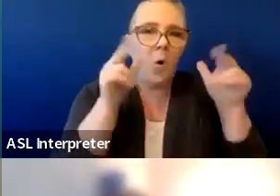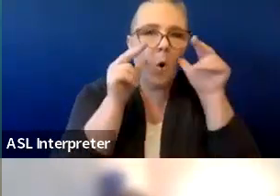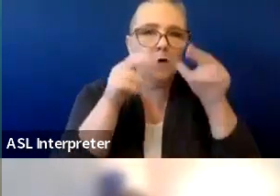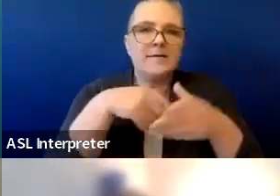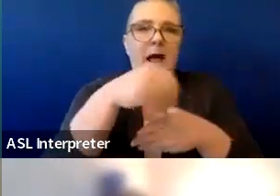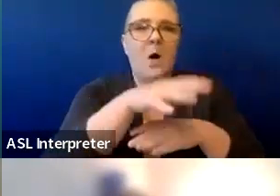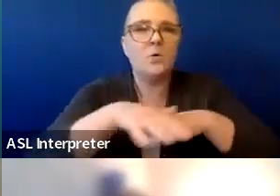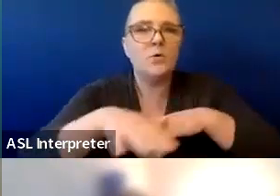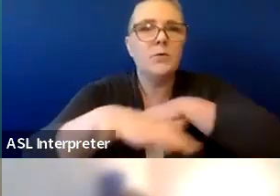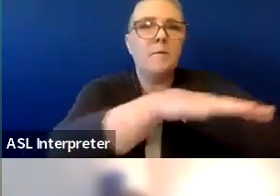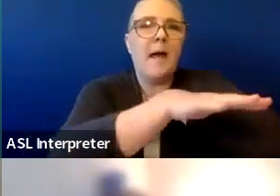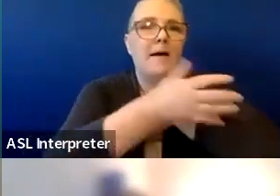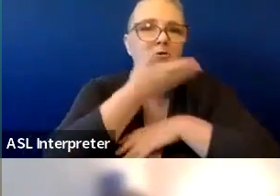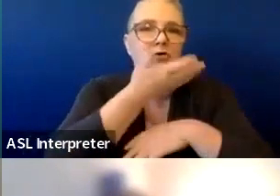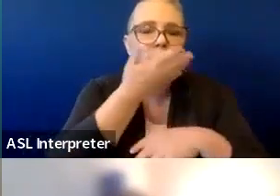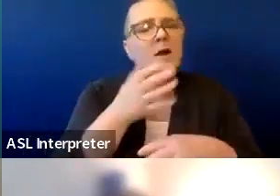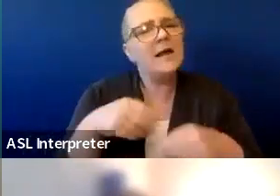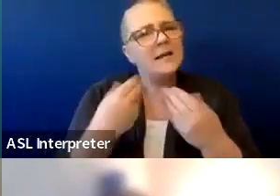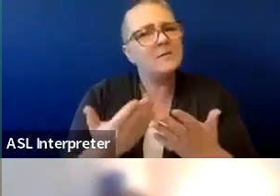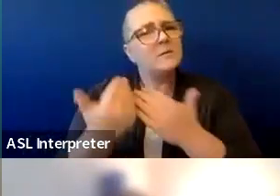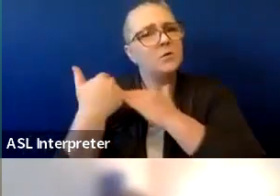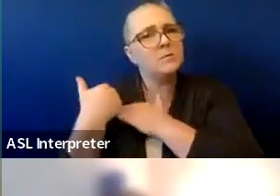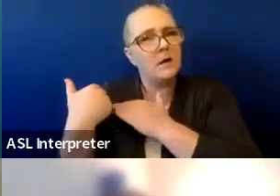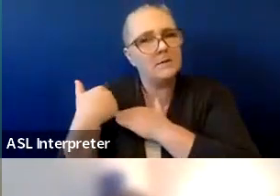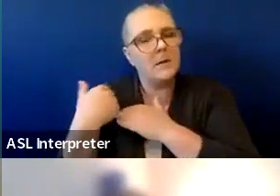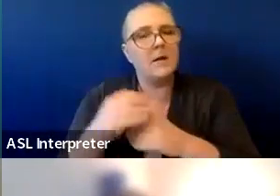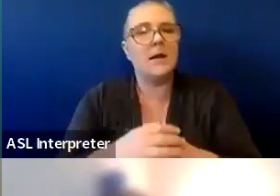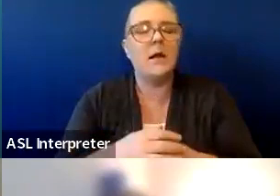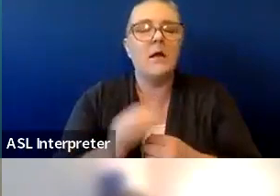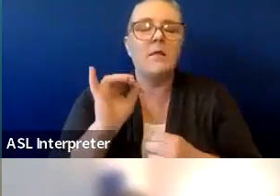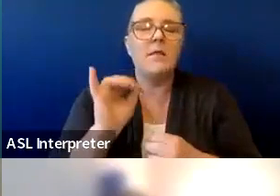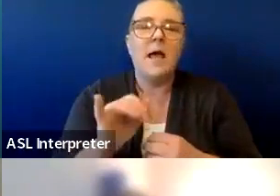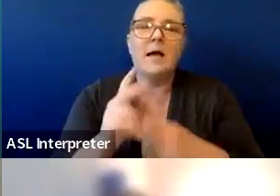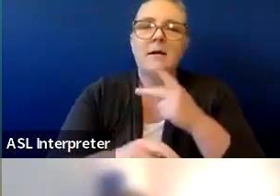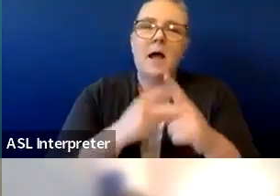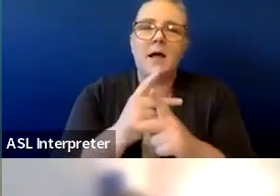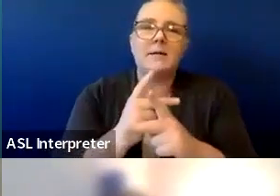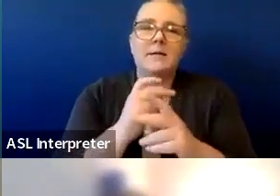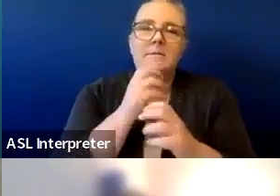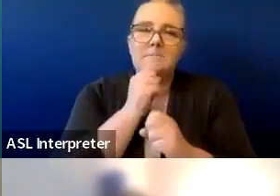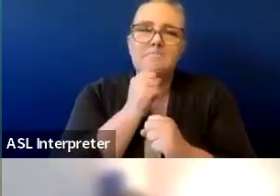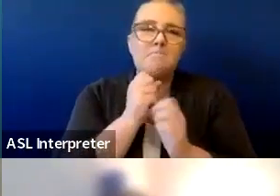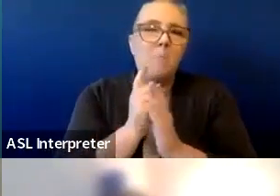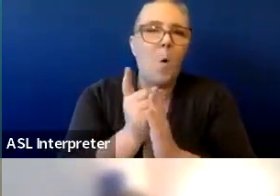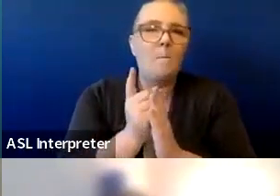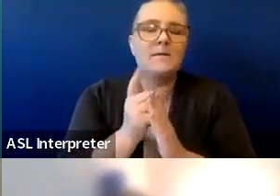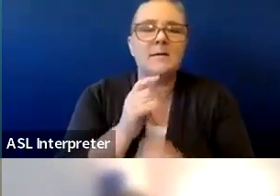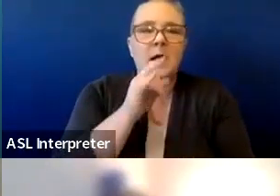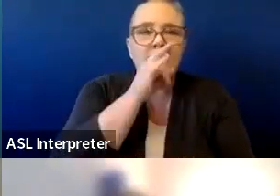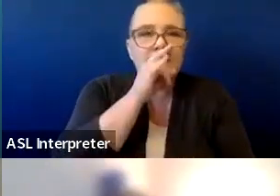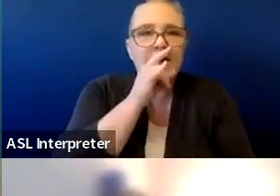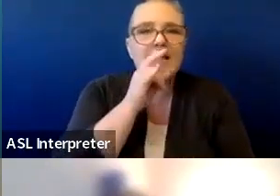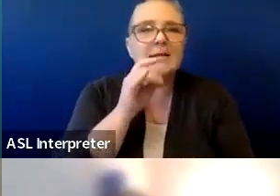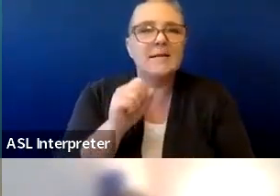sense of responsibility. And just moments like that where kids can go